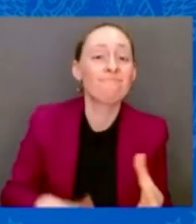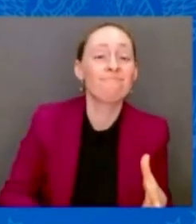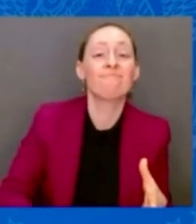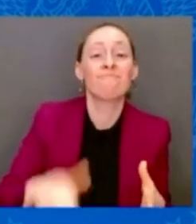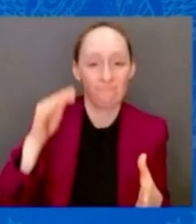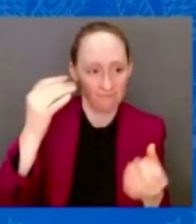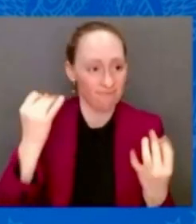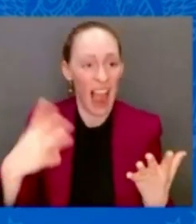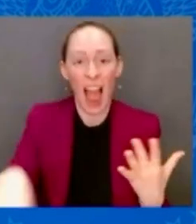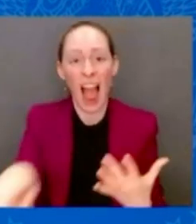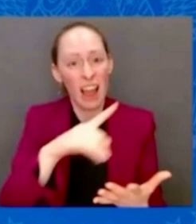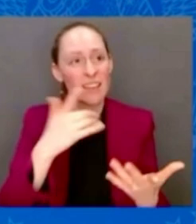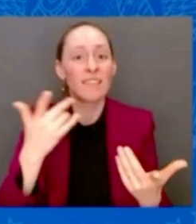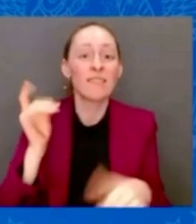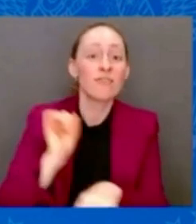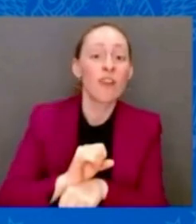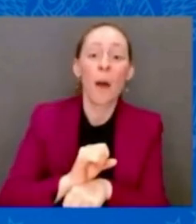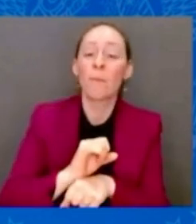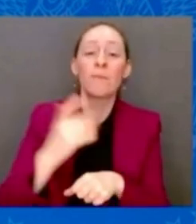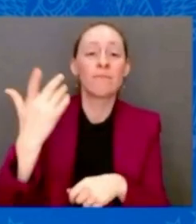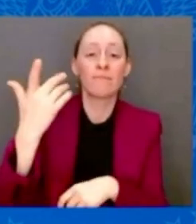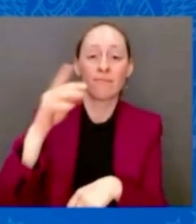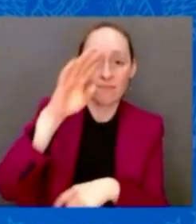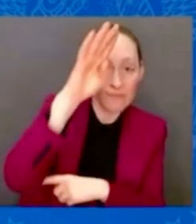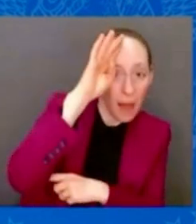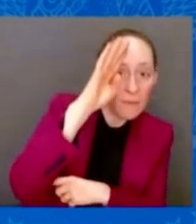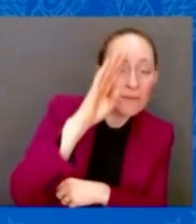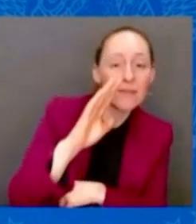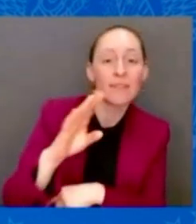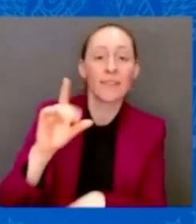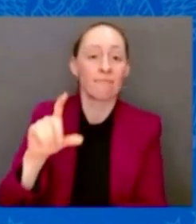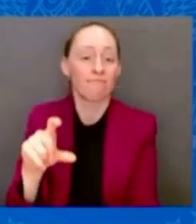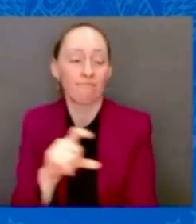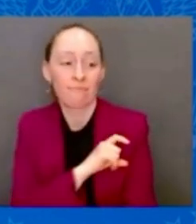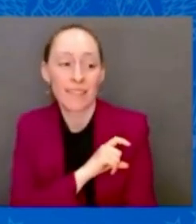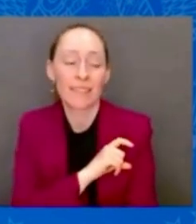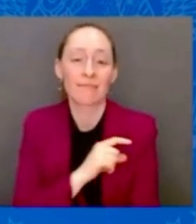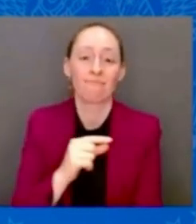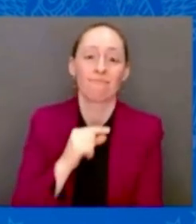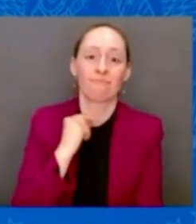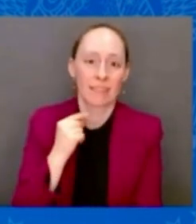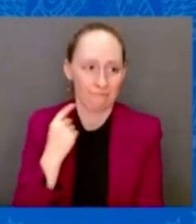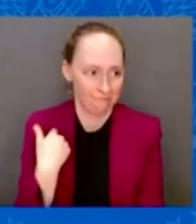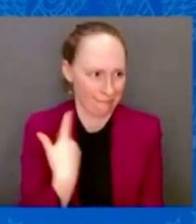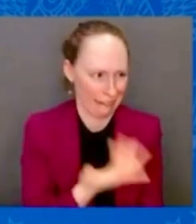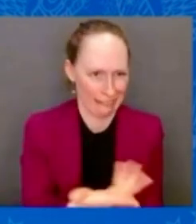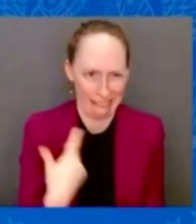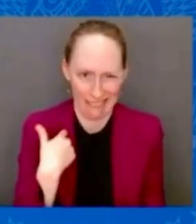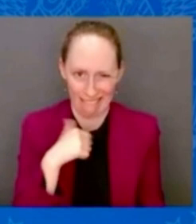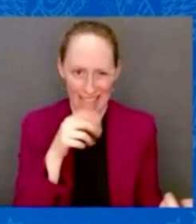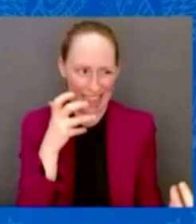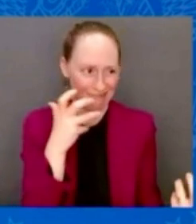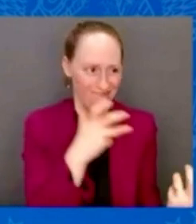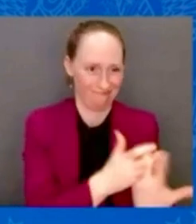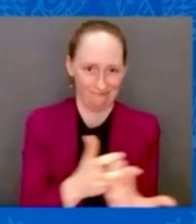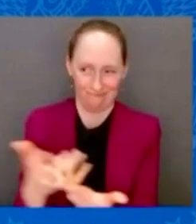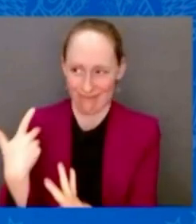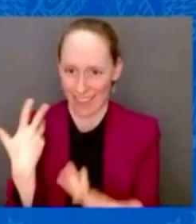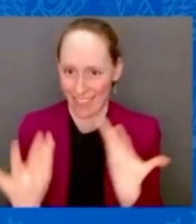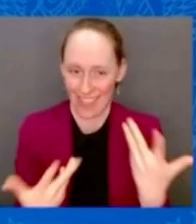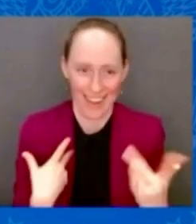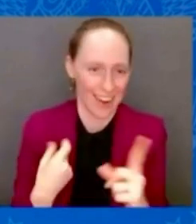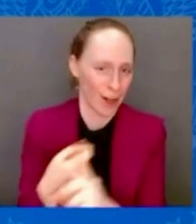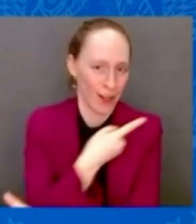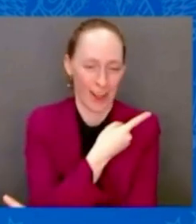them. But folks, it's been part of my career my whole life, and I'm not going to go through it all, but you literally, my fire company